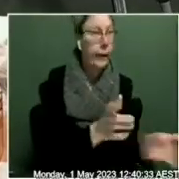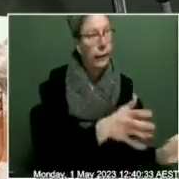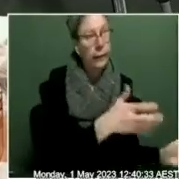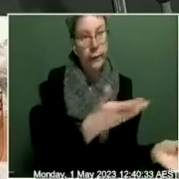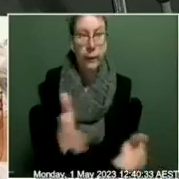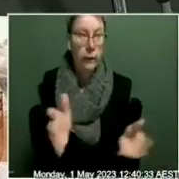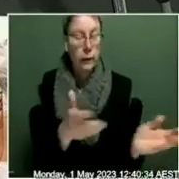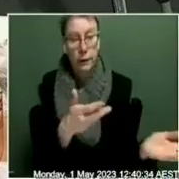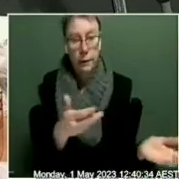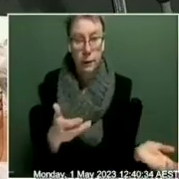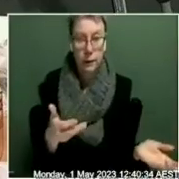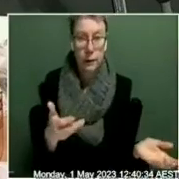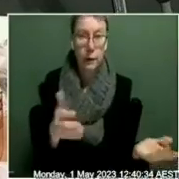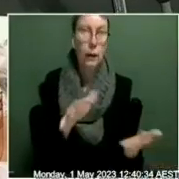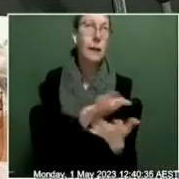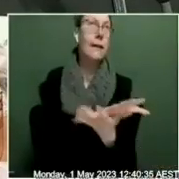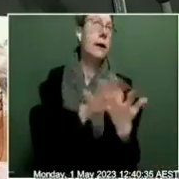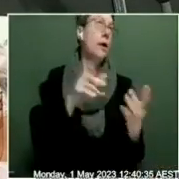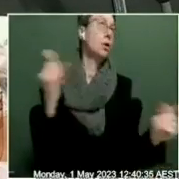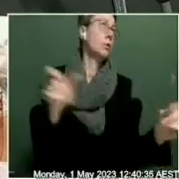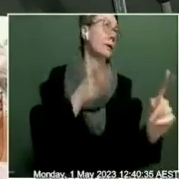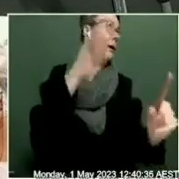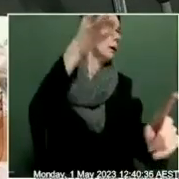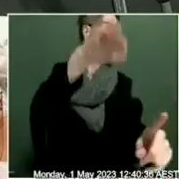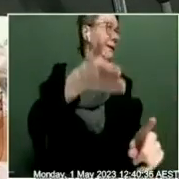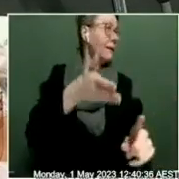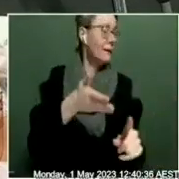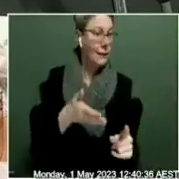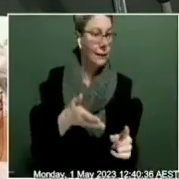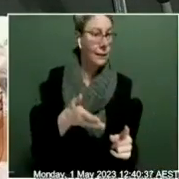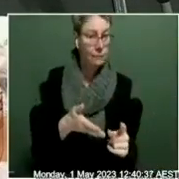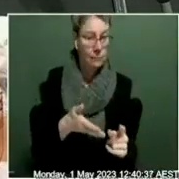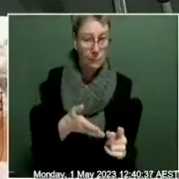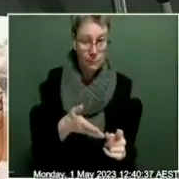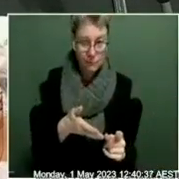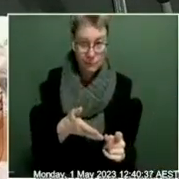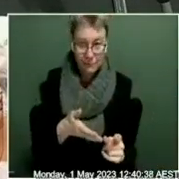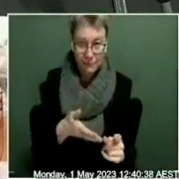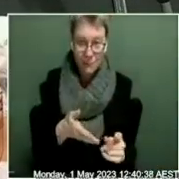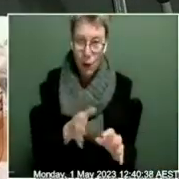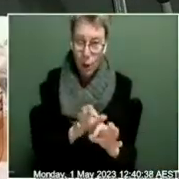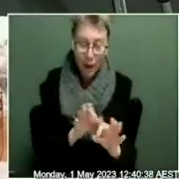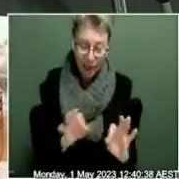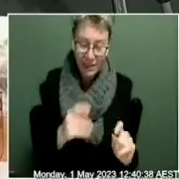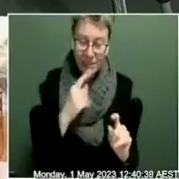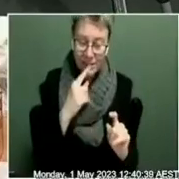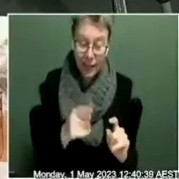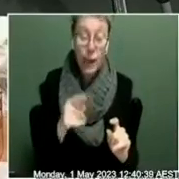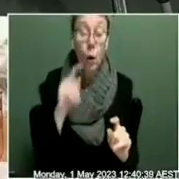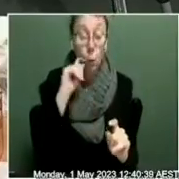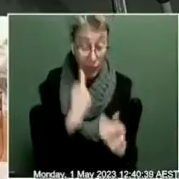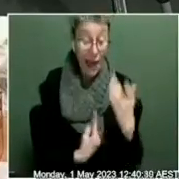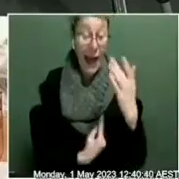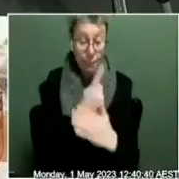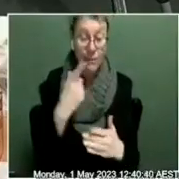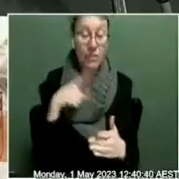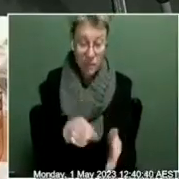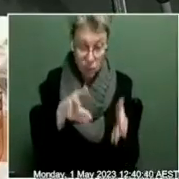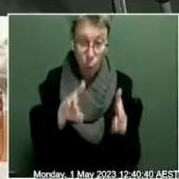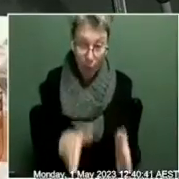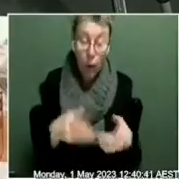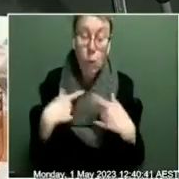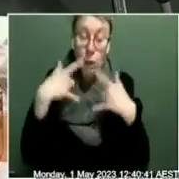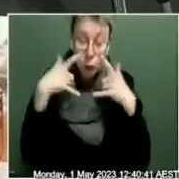mechanism attached to them. So it was very disappointing. So thank you for your evidence to clarify some of the things that